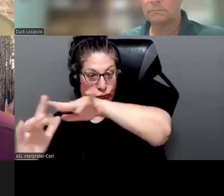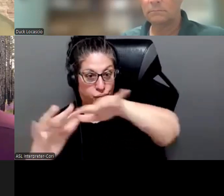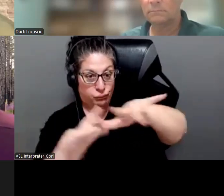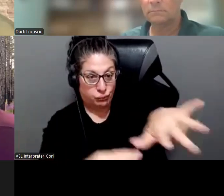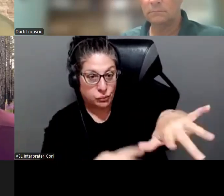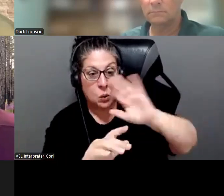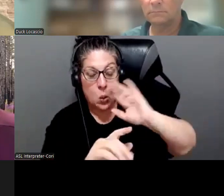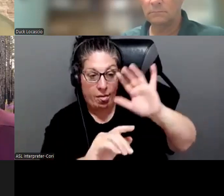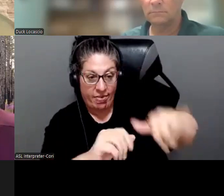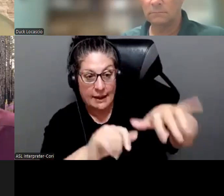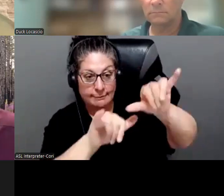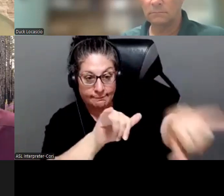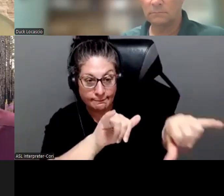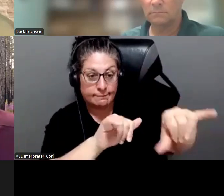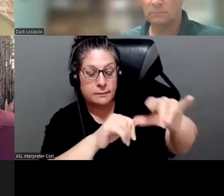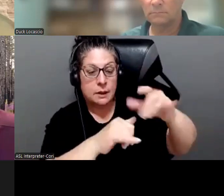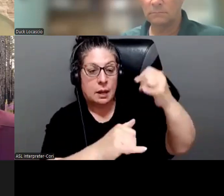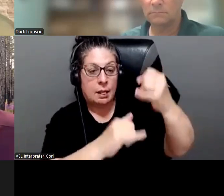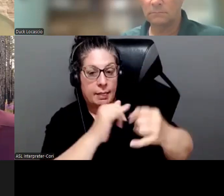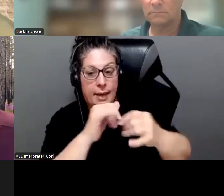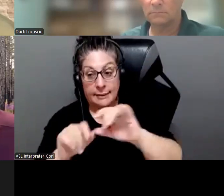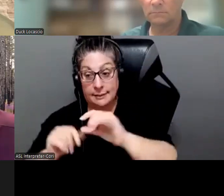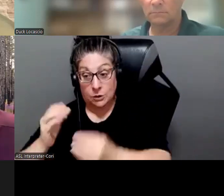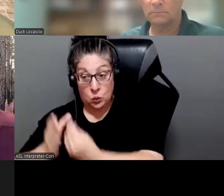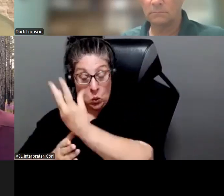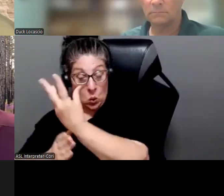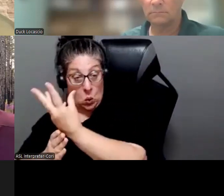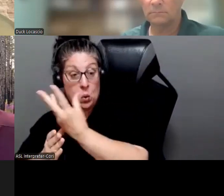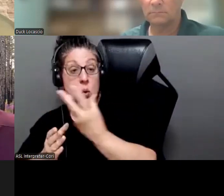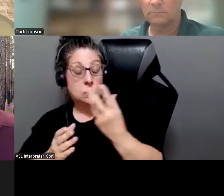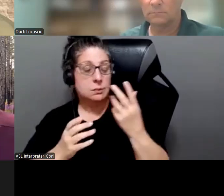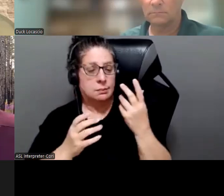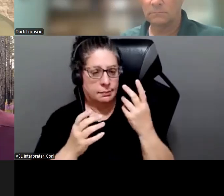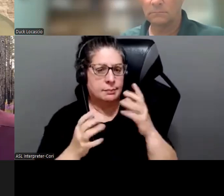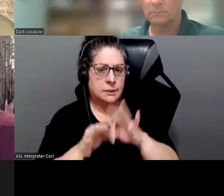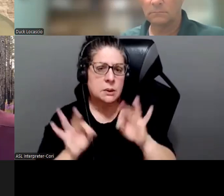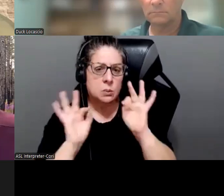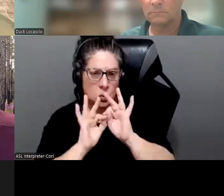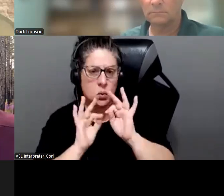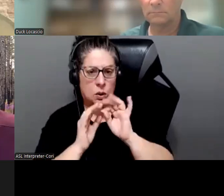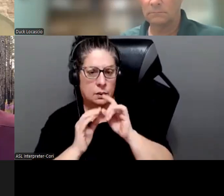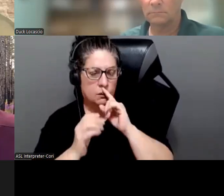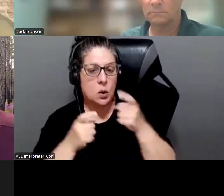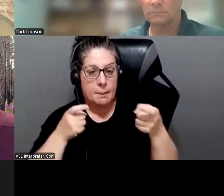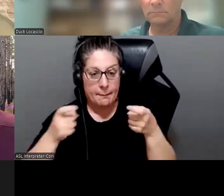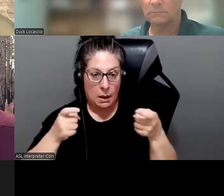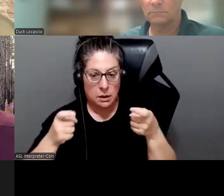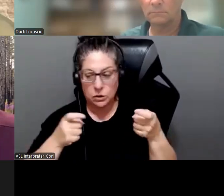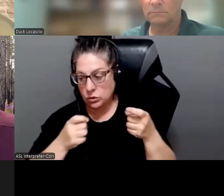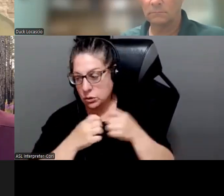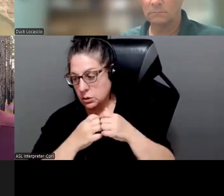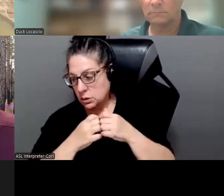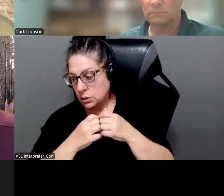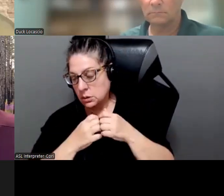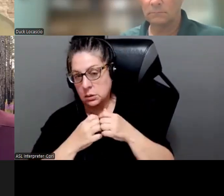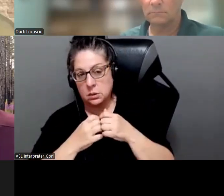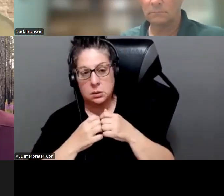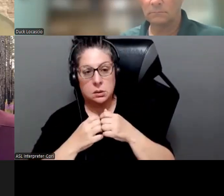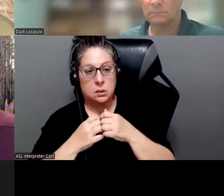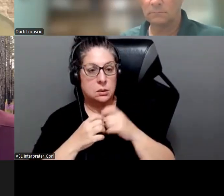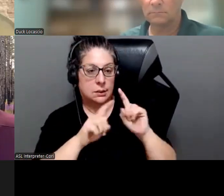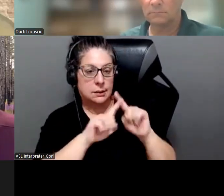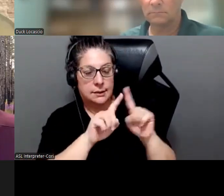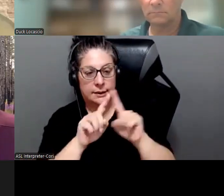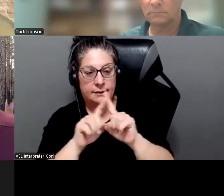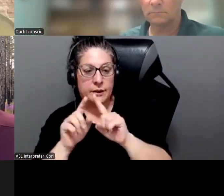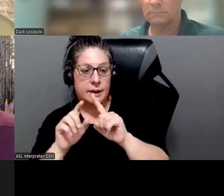move to as the last patch grows out is important for managing for those suites of bird